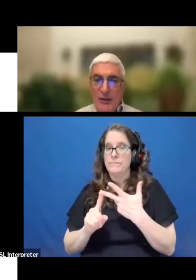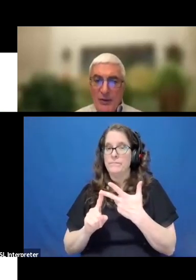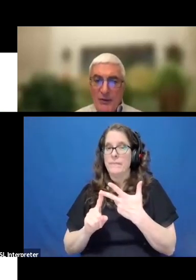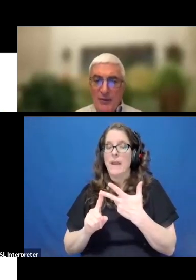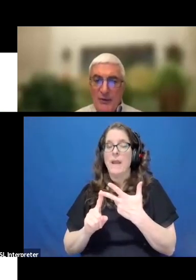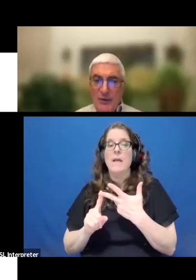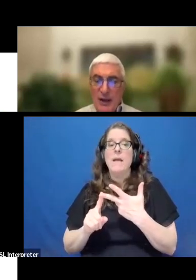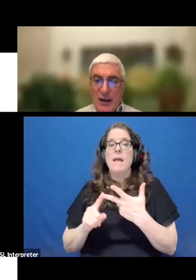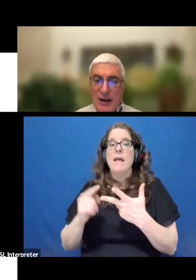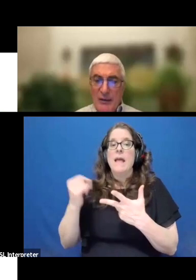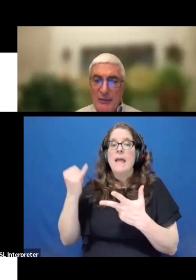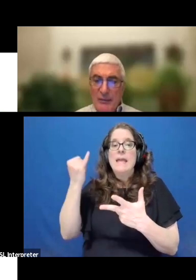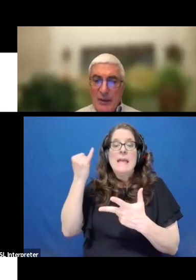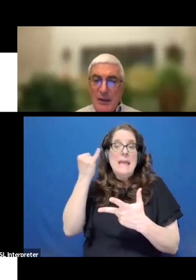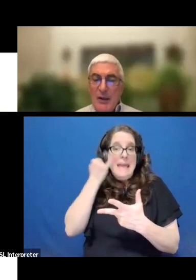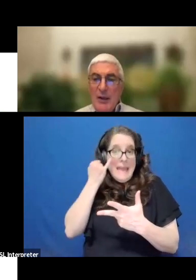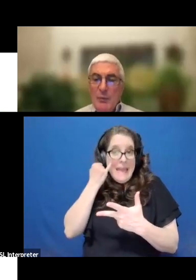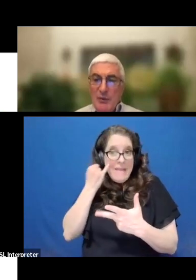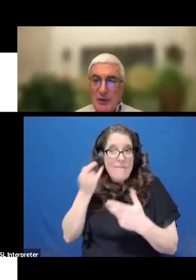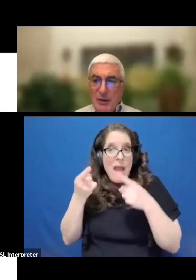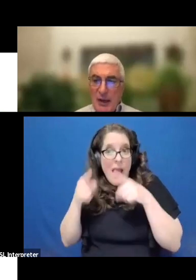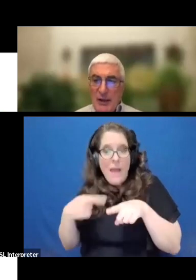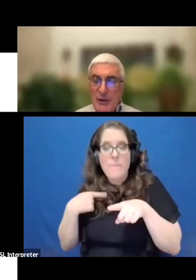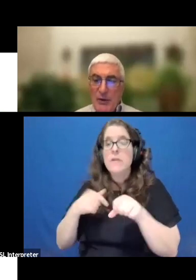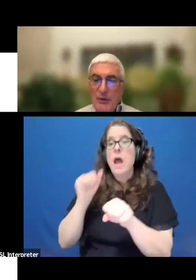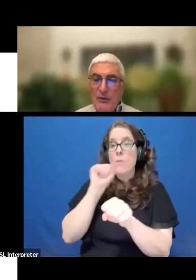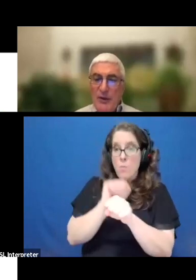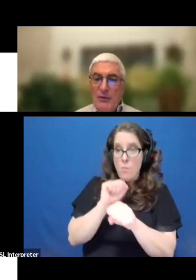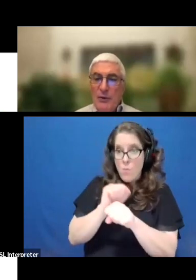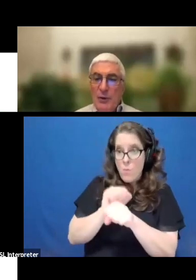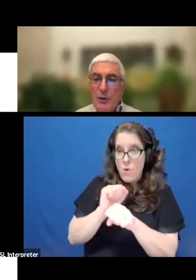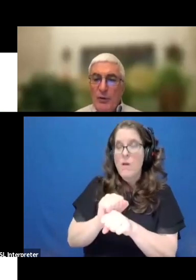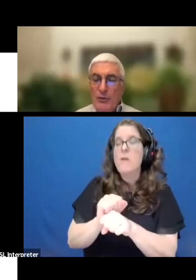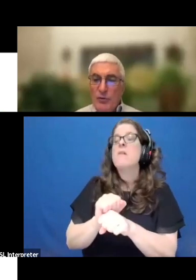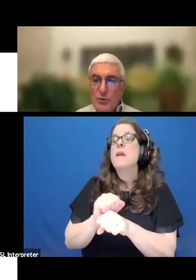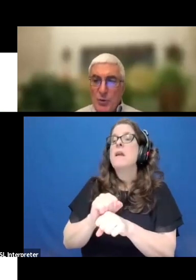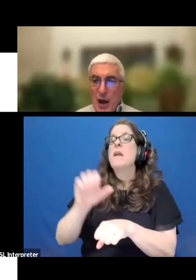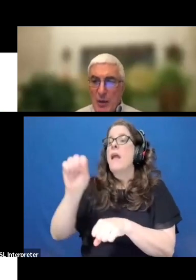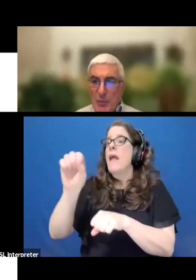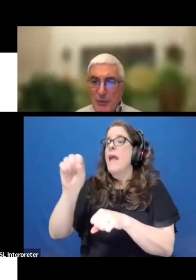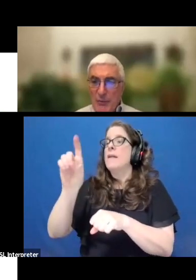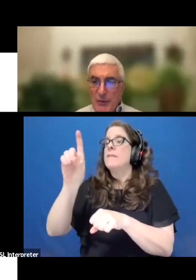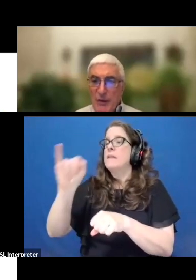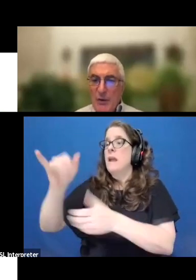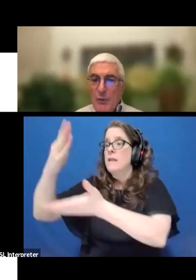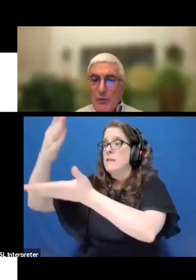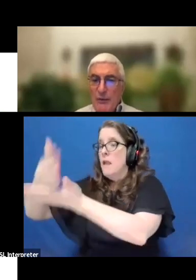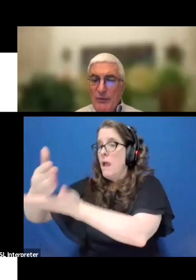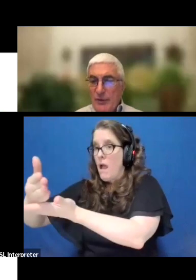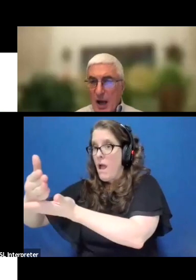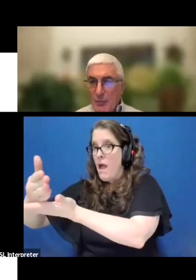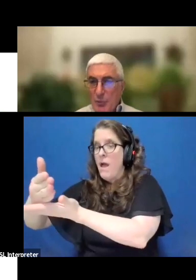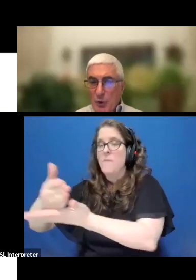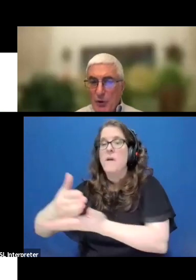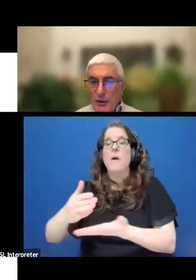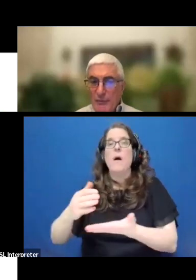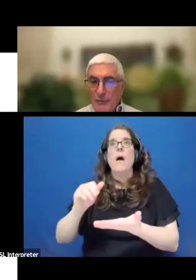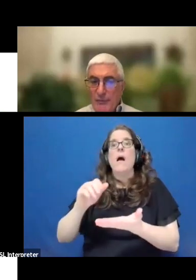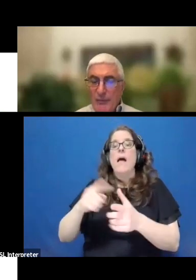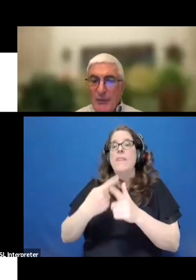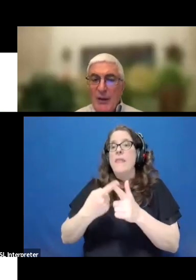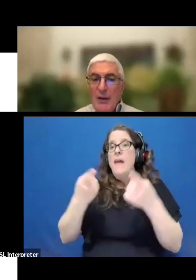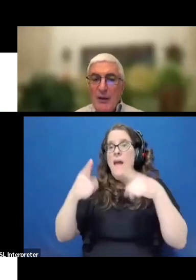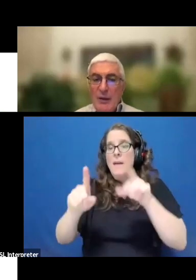off SSDI, but then later has seen their earnings drop or they've stopped